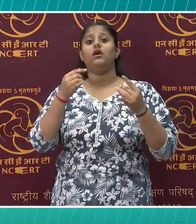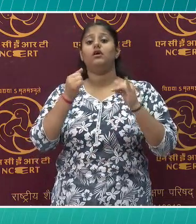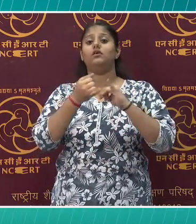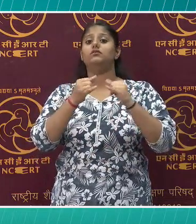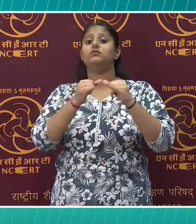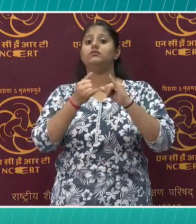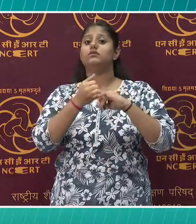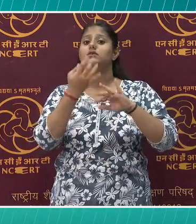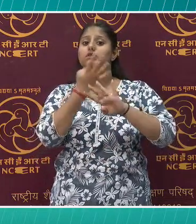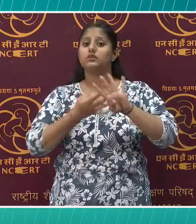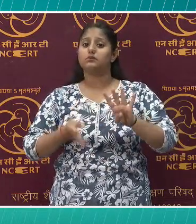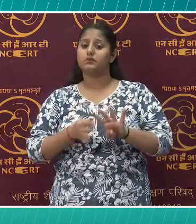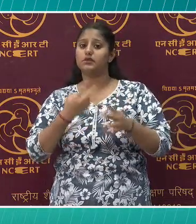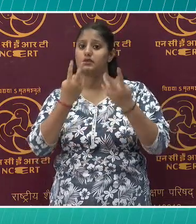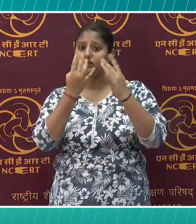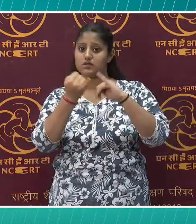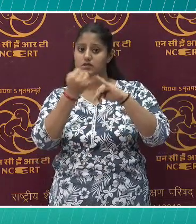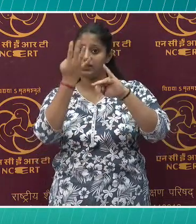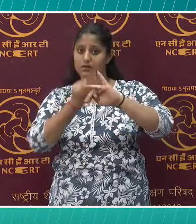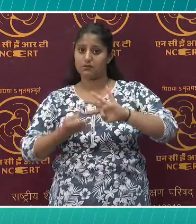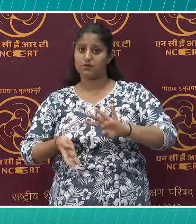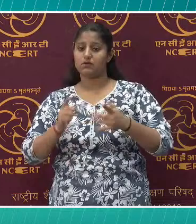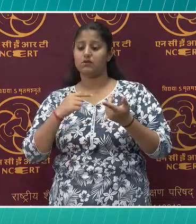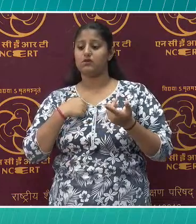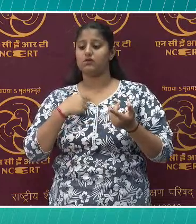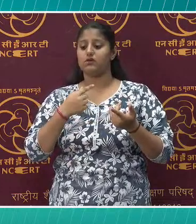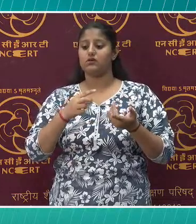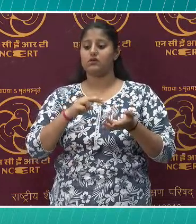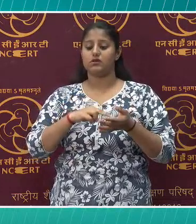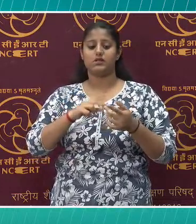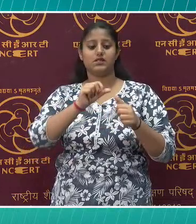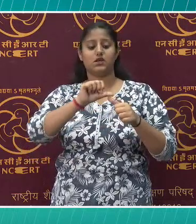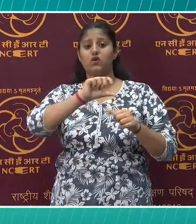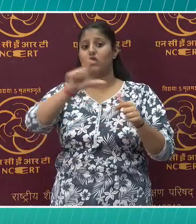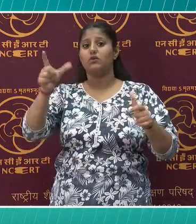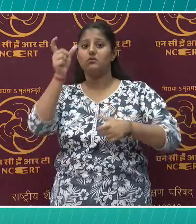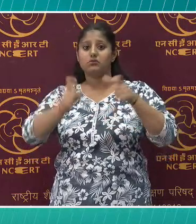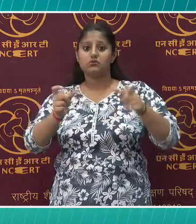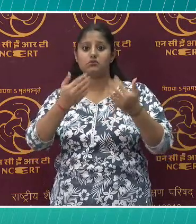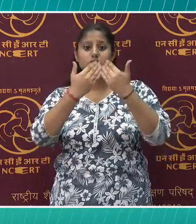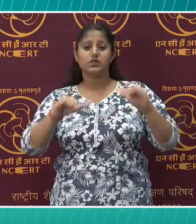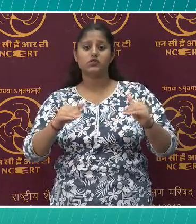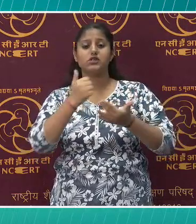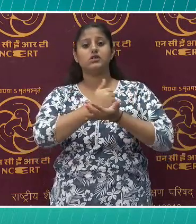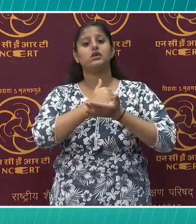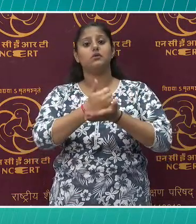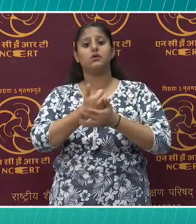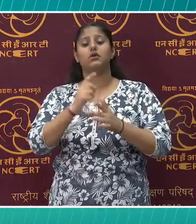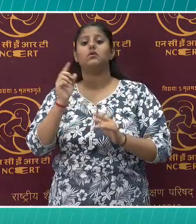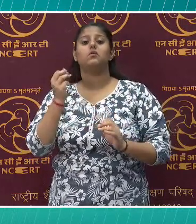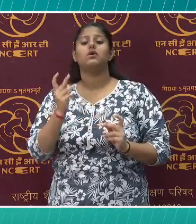it subject wise, that way it will help the others to understand. So let us first